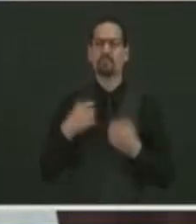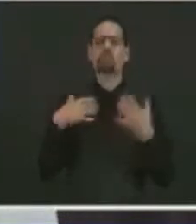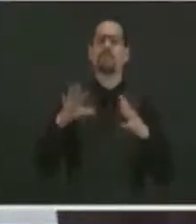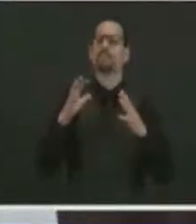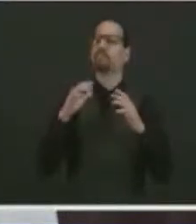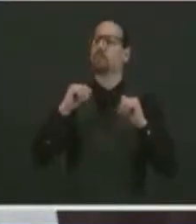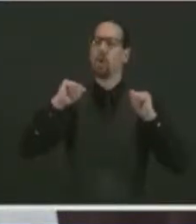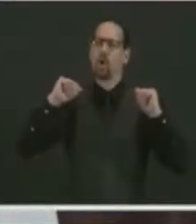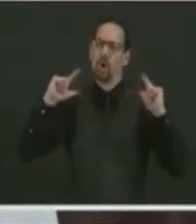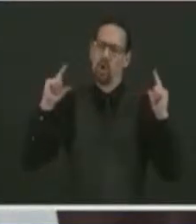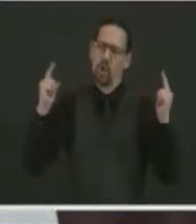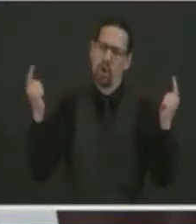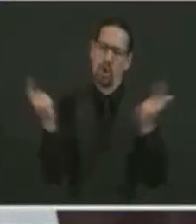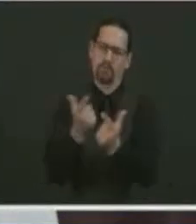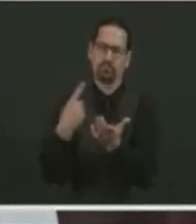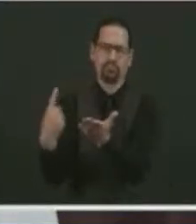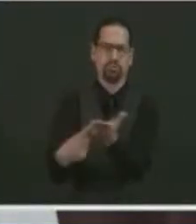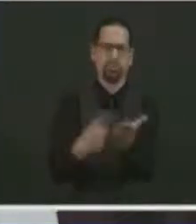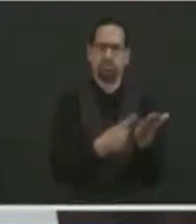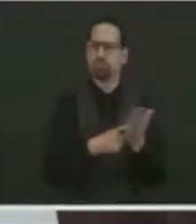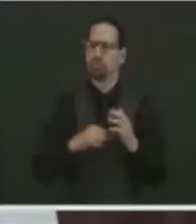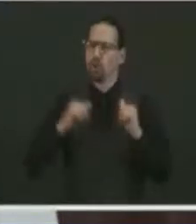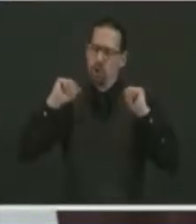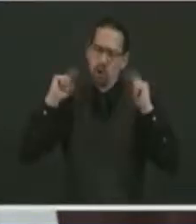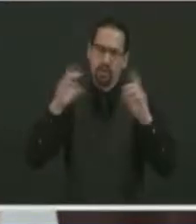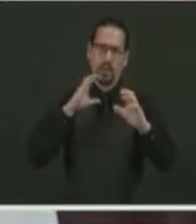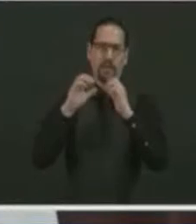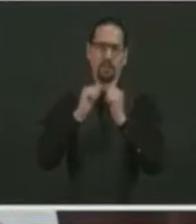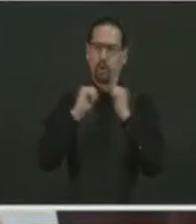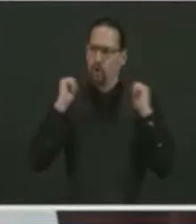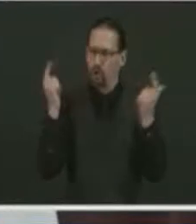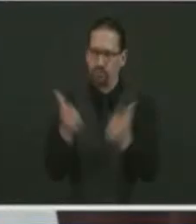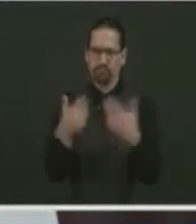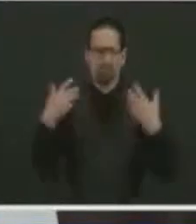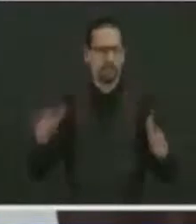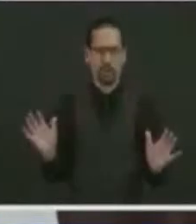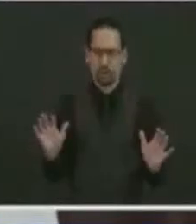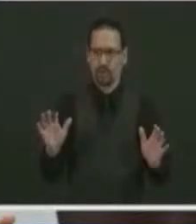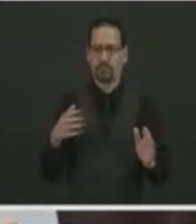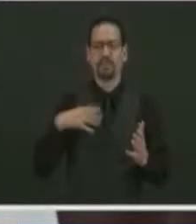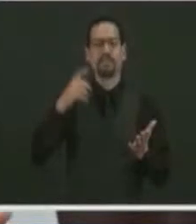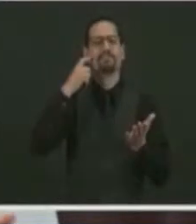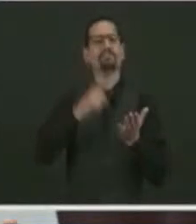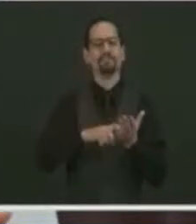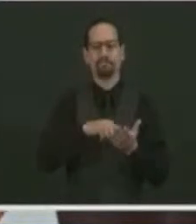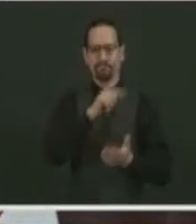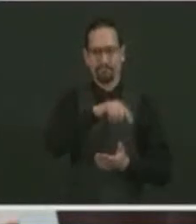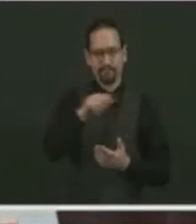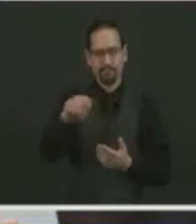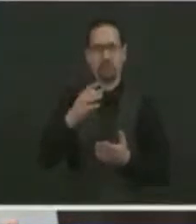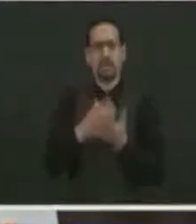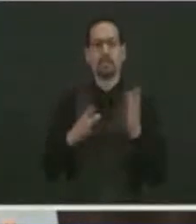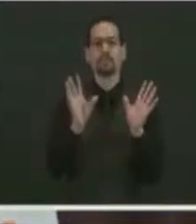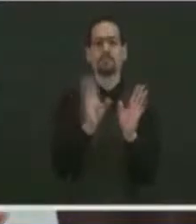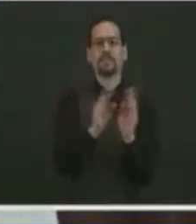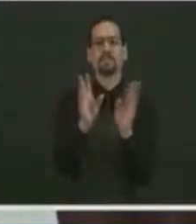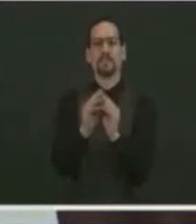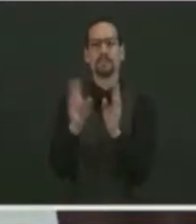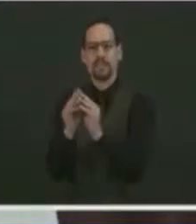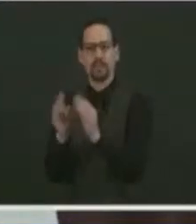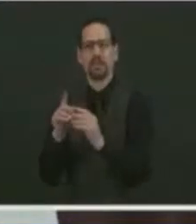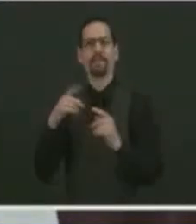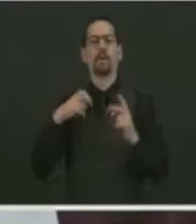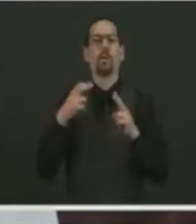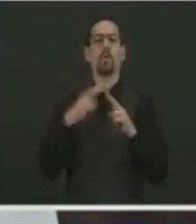Yeah, I think yes, the short answer is yes. We found that these town halls are very effective way, like